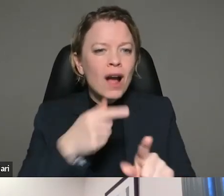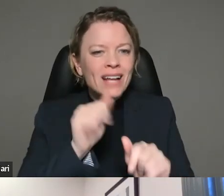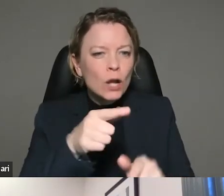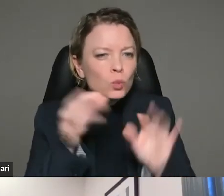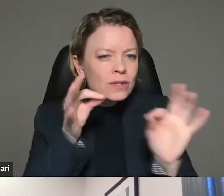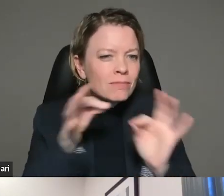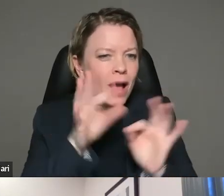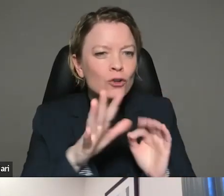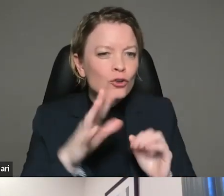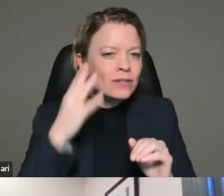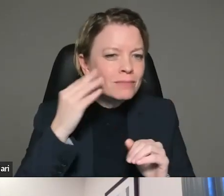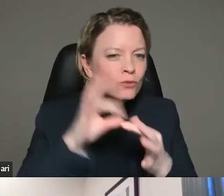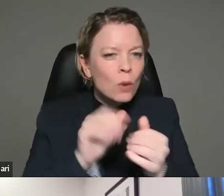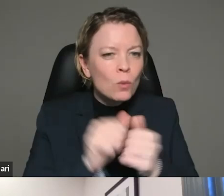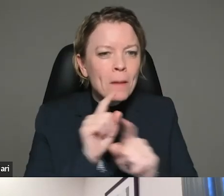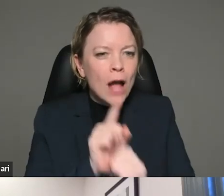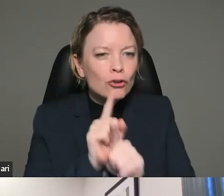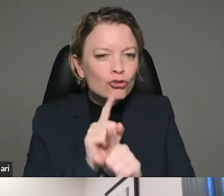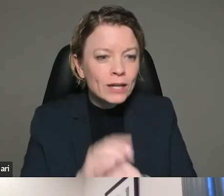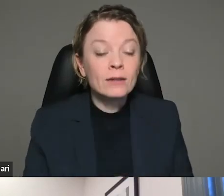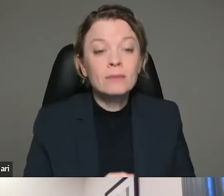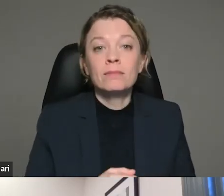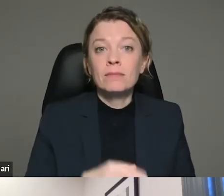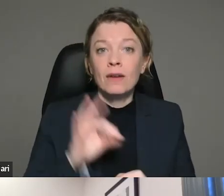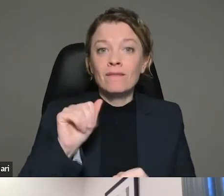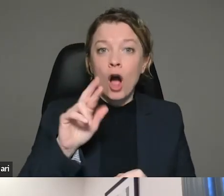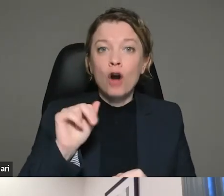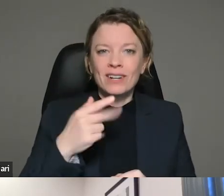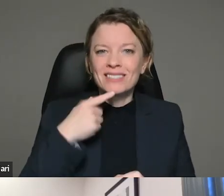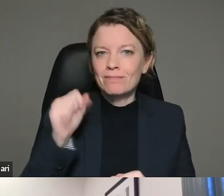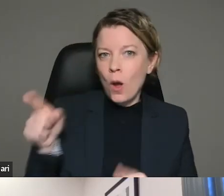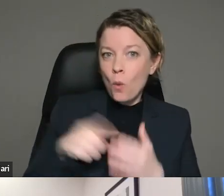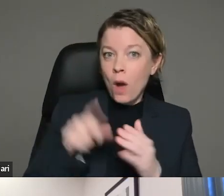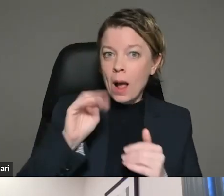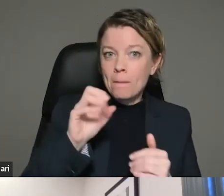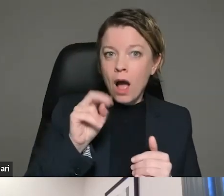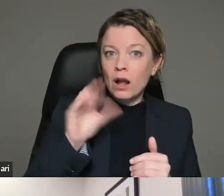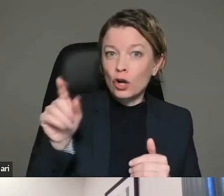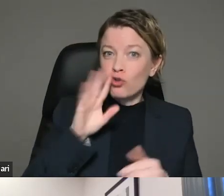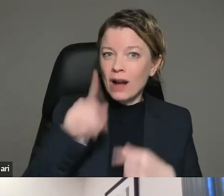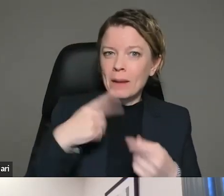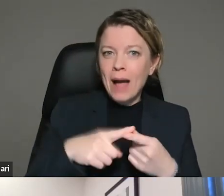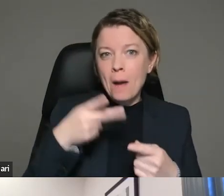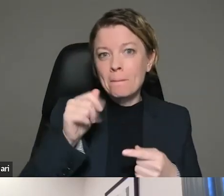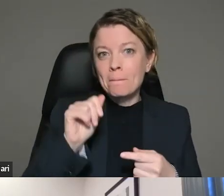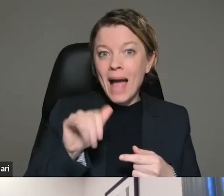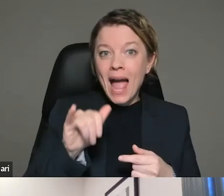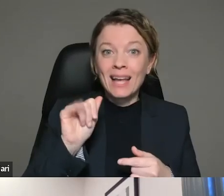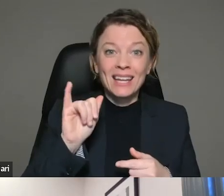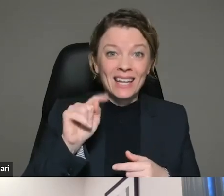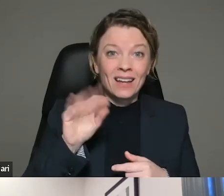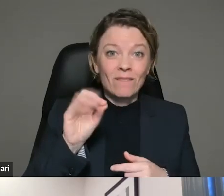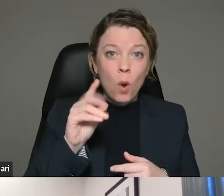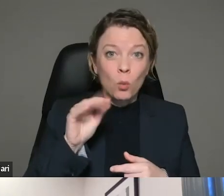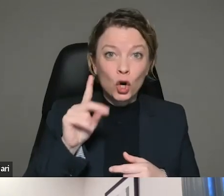Yeah. And by the way, just pulling on the thread that Monica was talking about in terms of paying it forward, I mean, that frankly, for me, as I